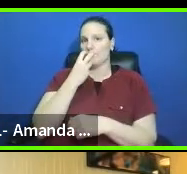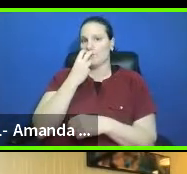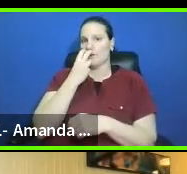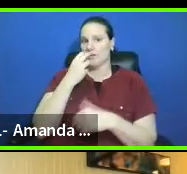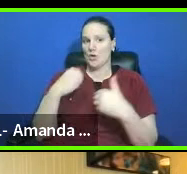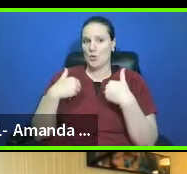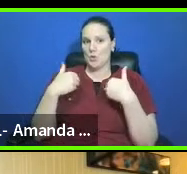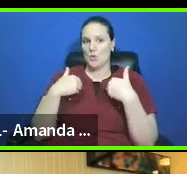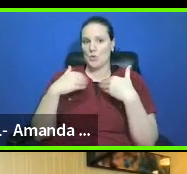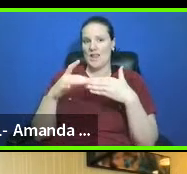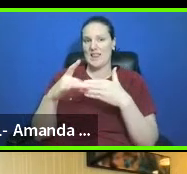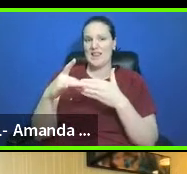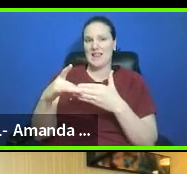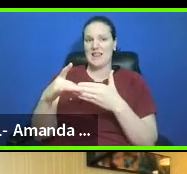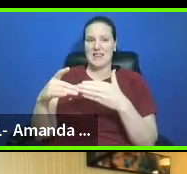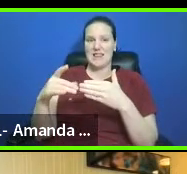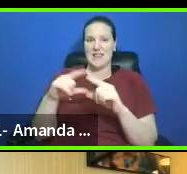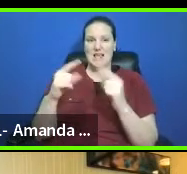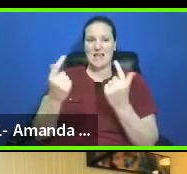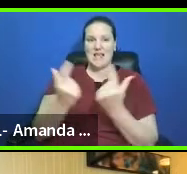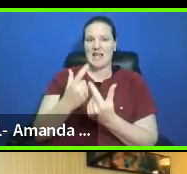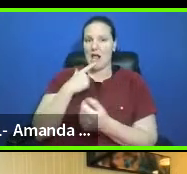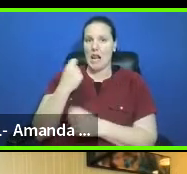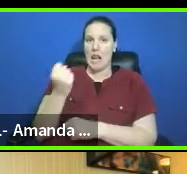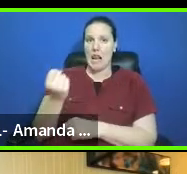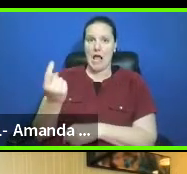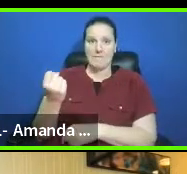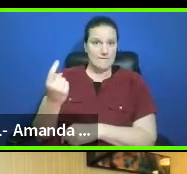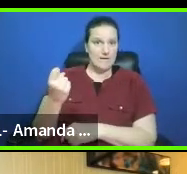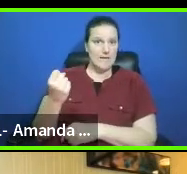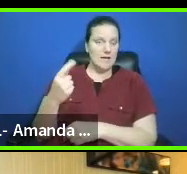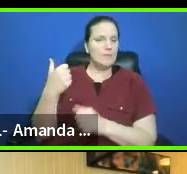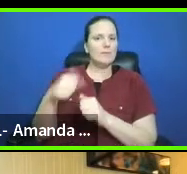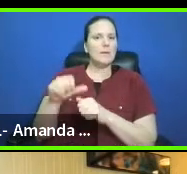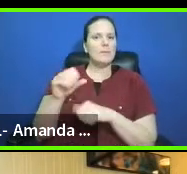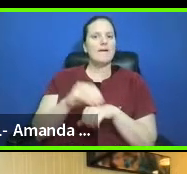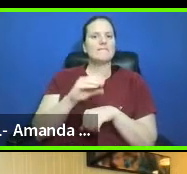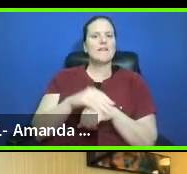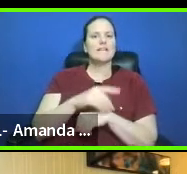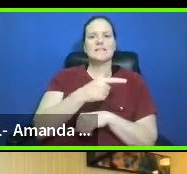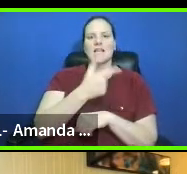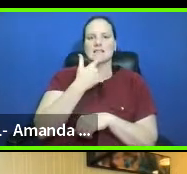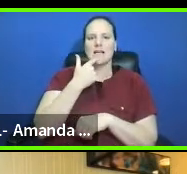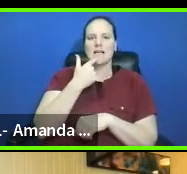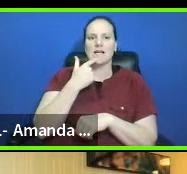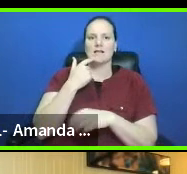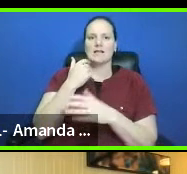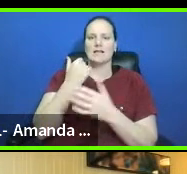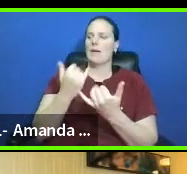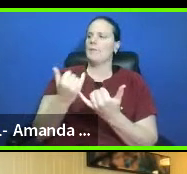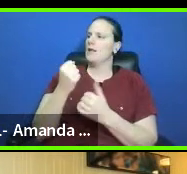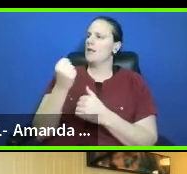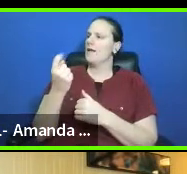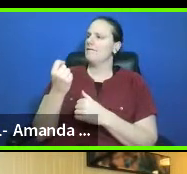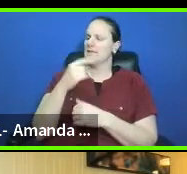youth leagues as like an 11-year-old. And I remember the advice they told me, which is, I mean, I was like 11, the